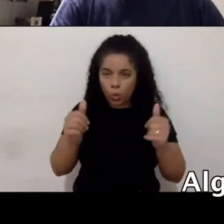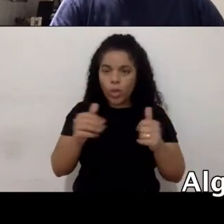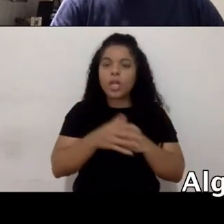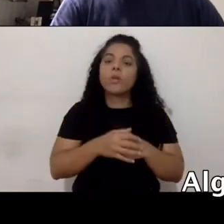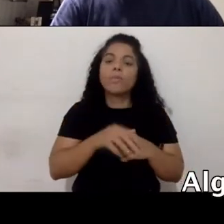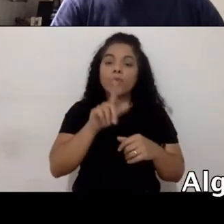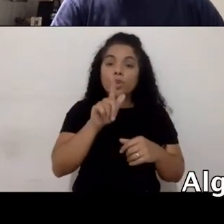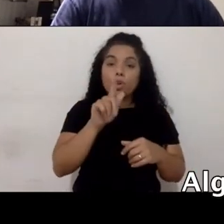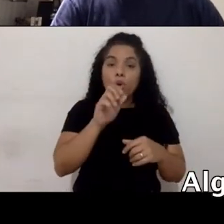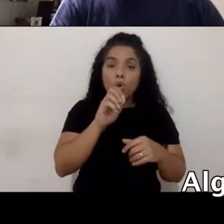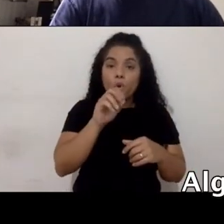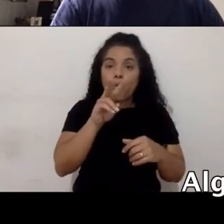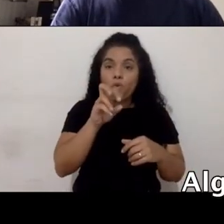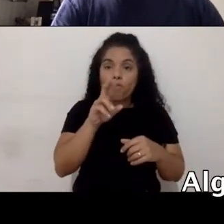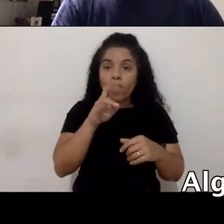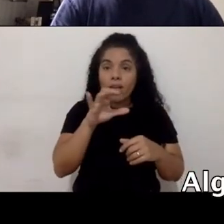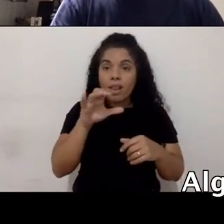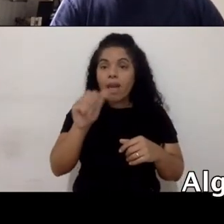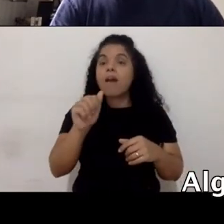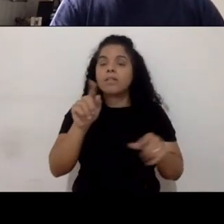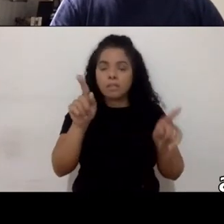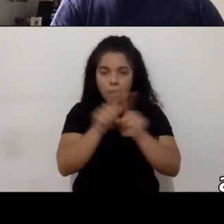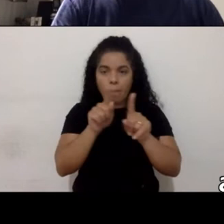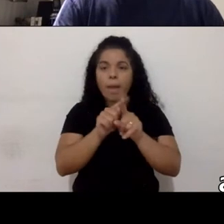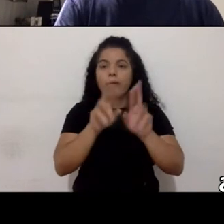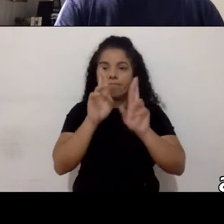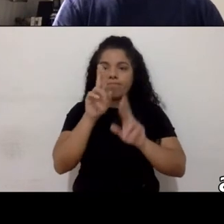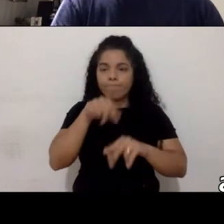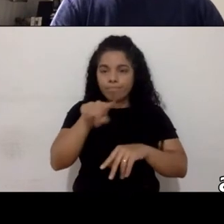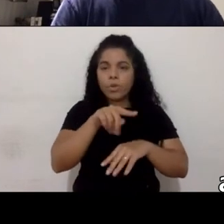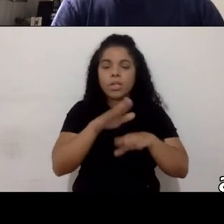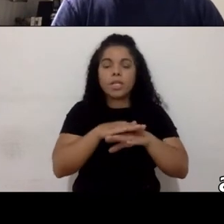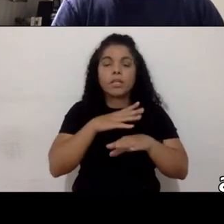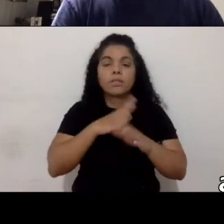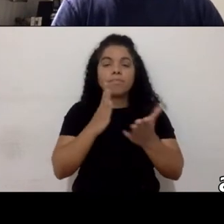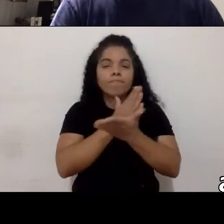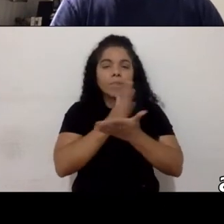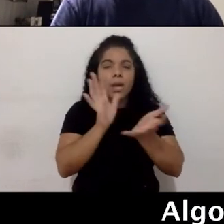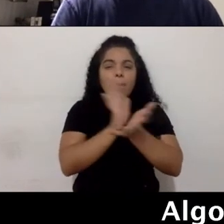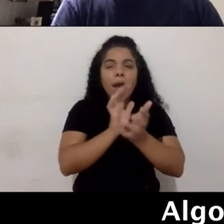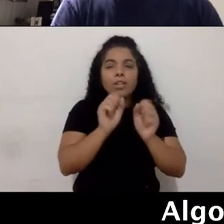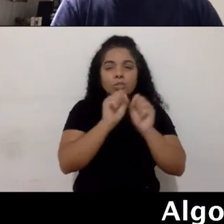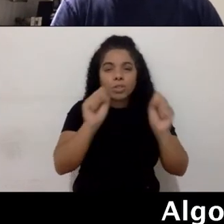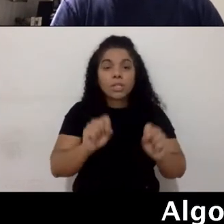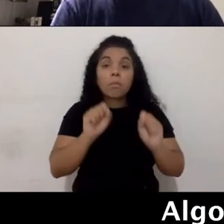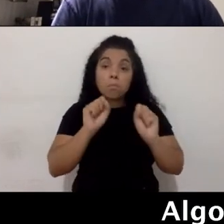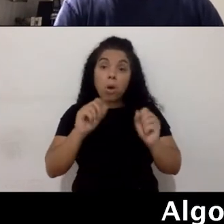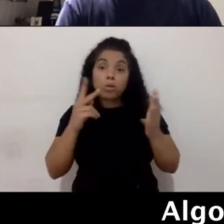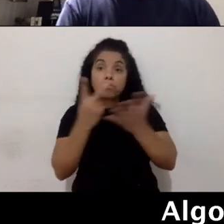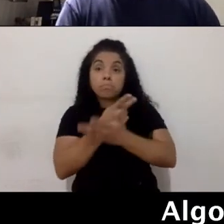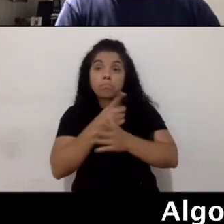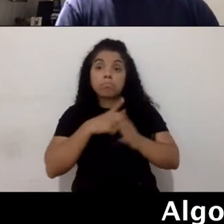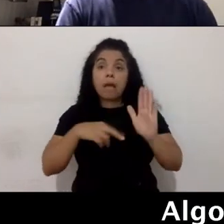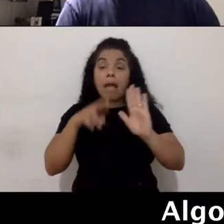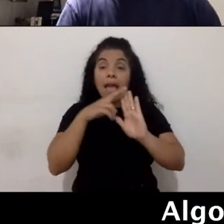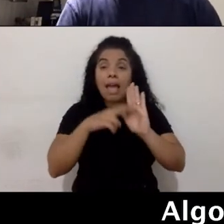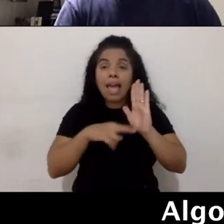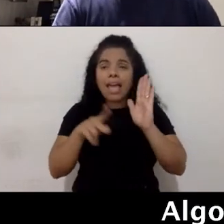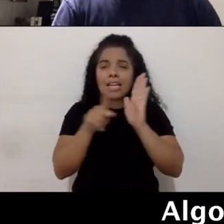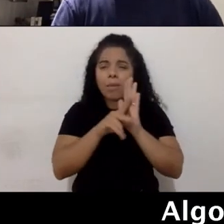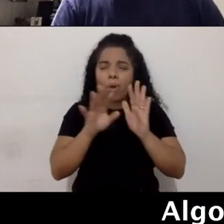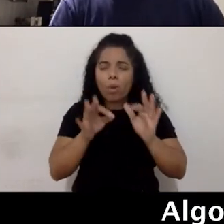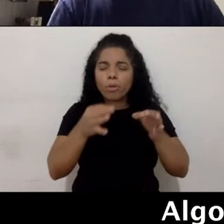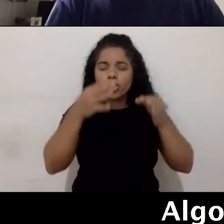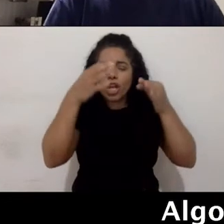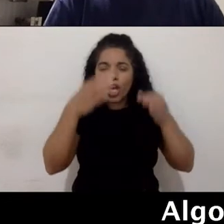So for instance, some parts of your system might be subject to stricter compliance regulations and those kind of things. So a common one is